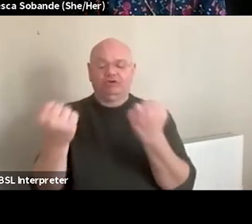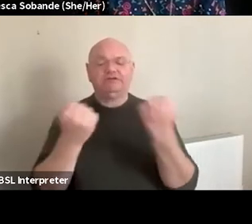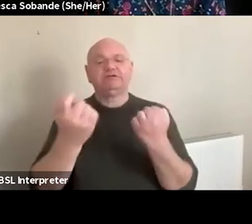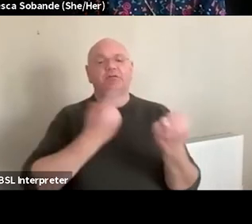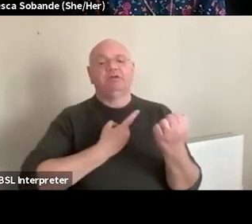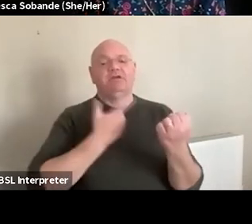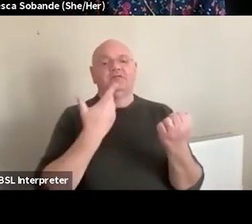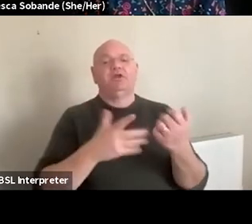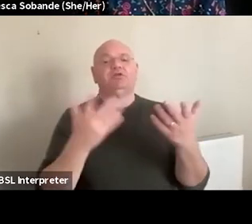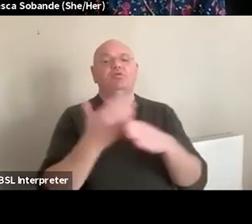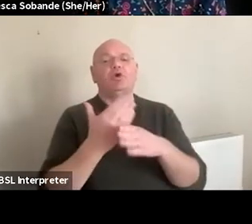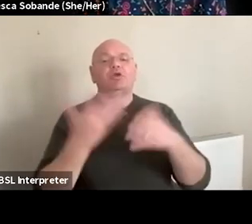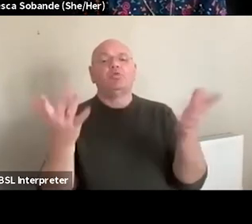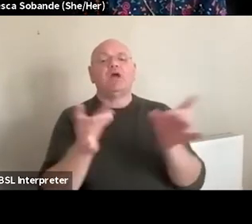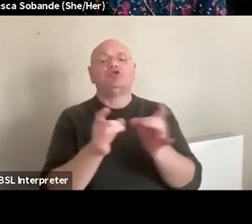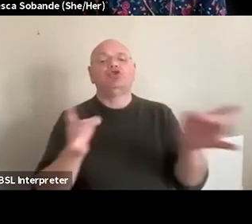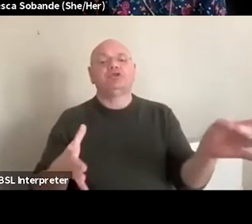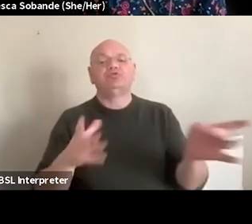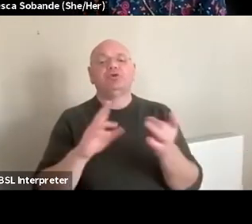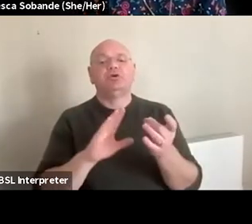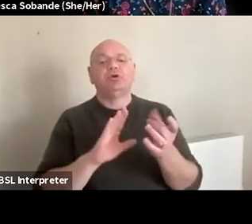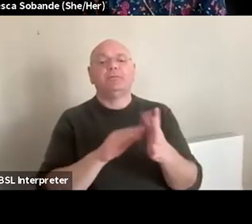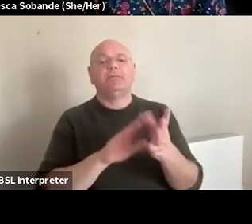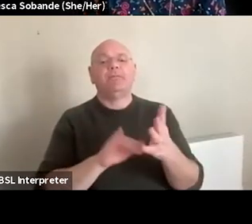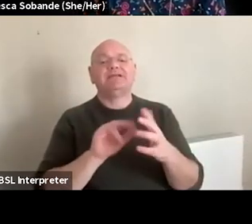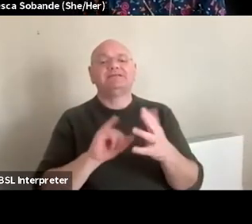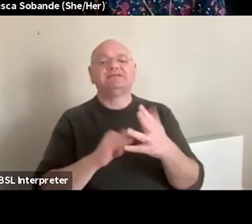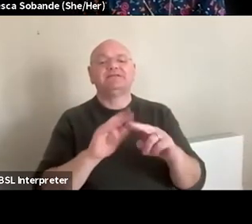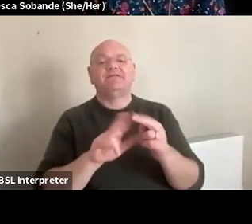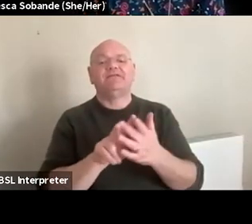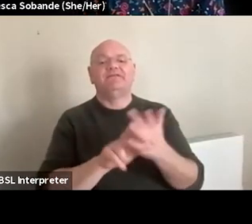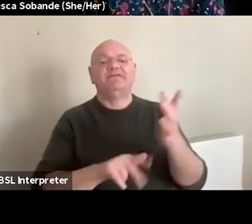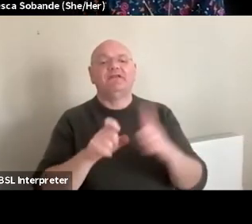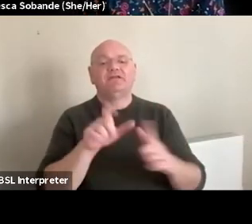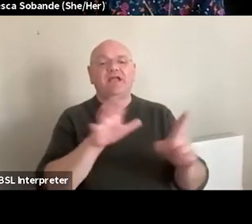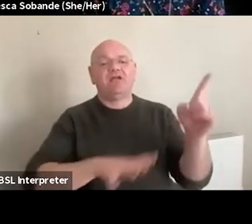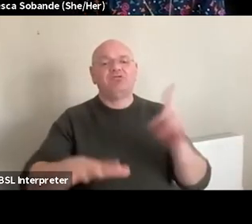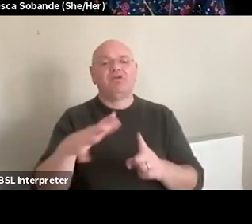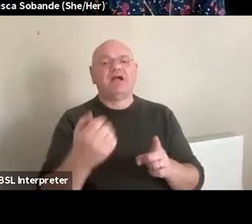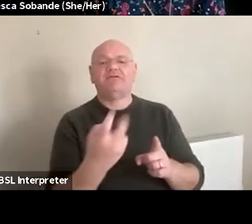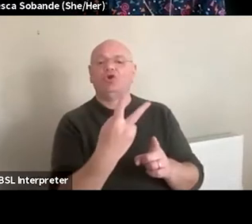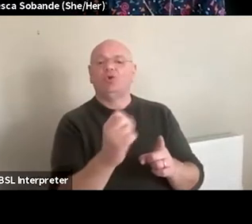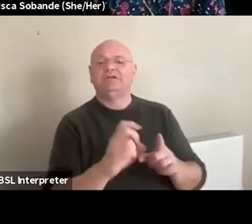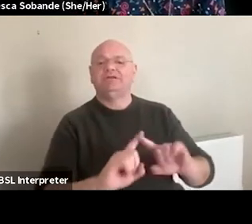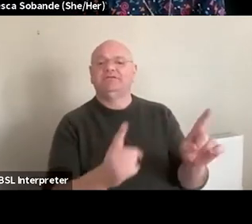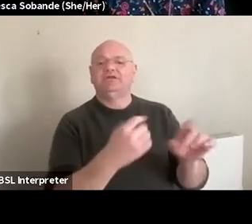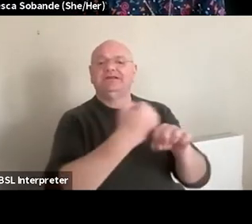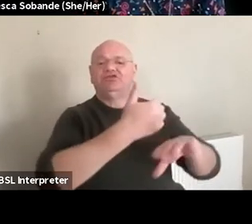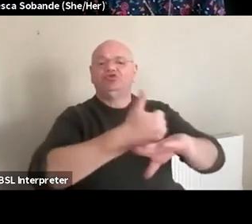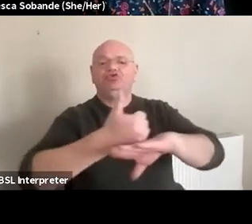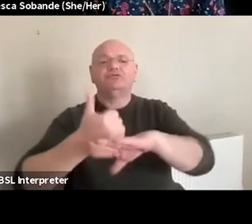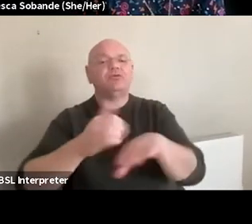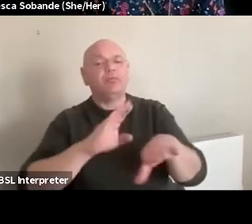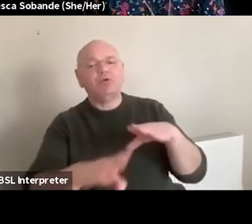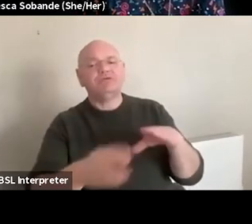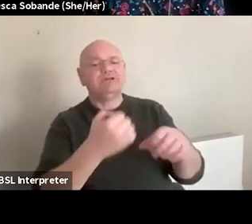and Ashfield. And we had 20 member institutions of our Mourne Valley citizens, so mostly churches and schools, by